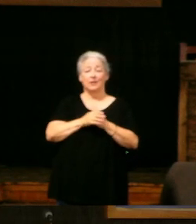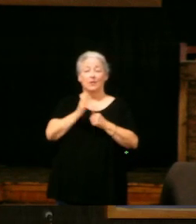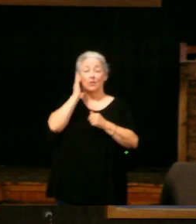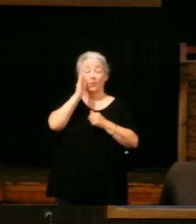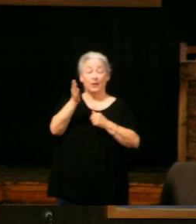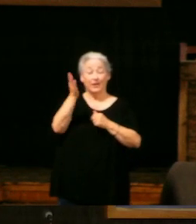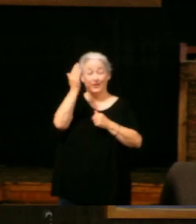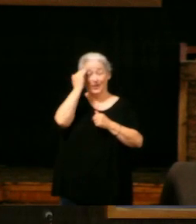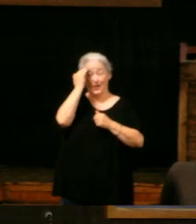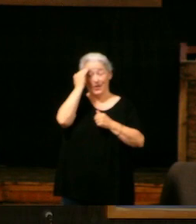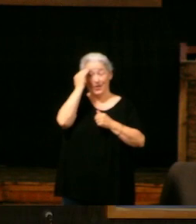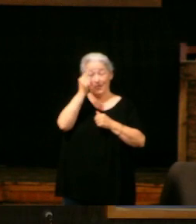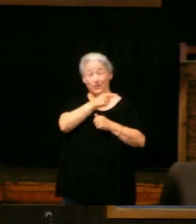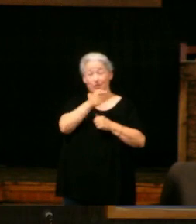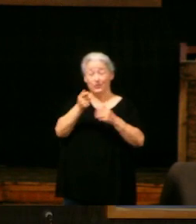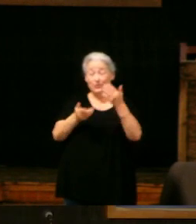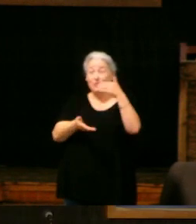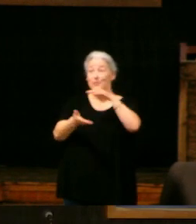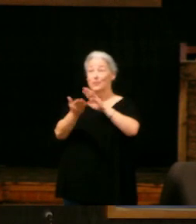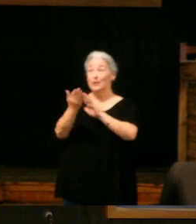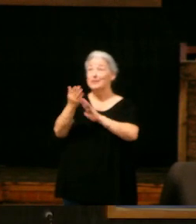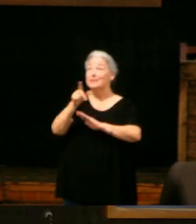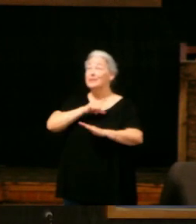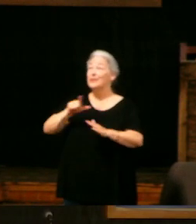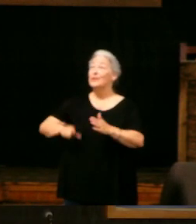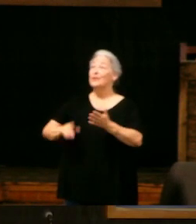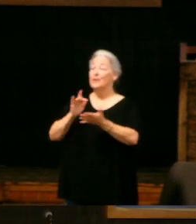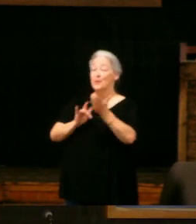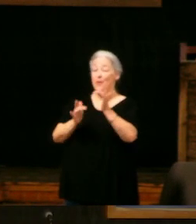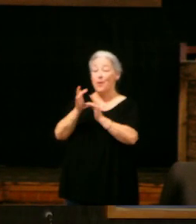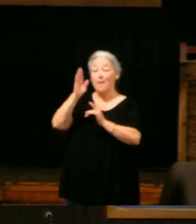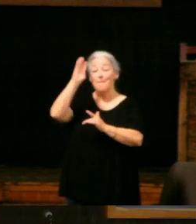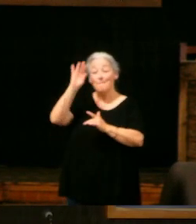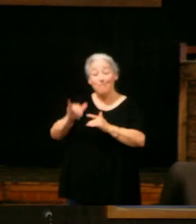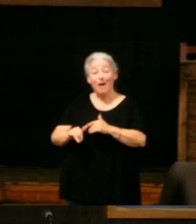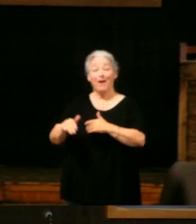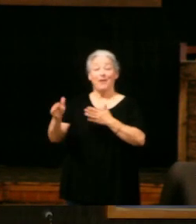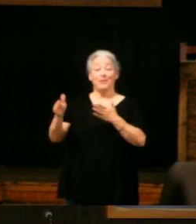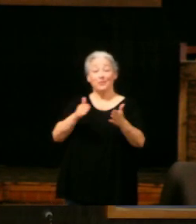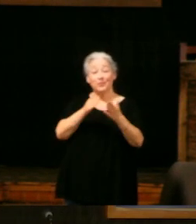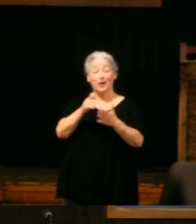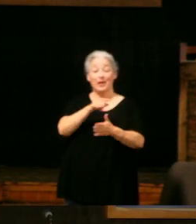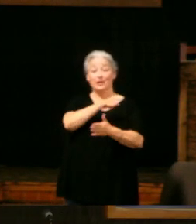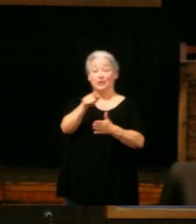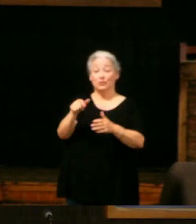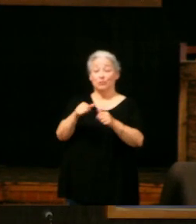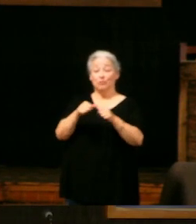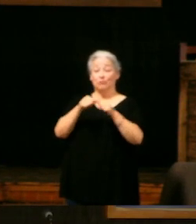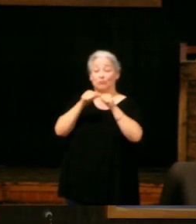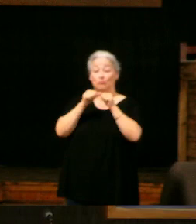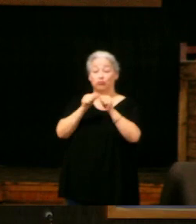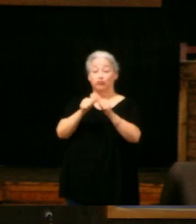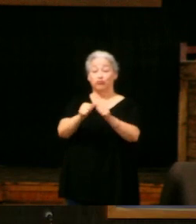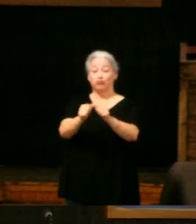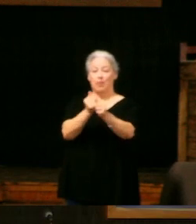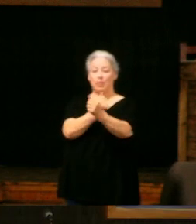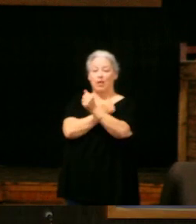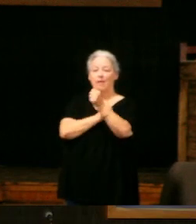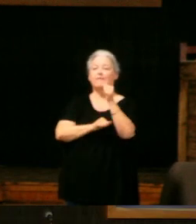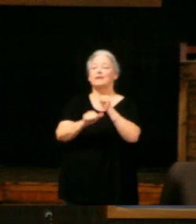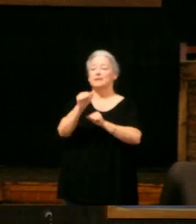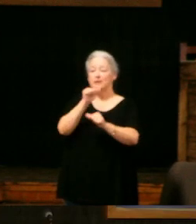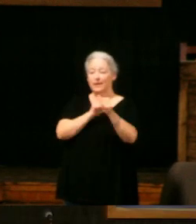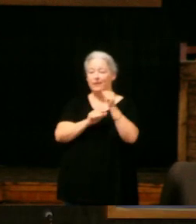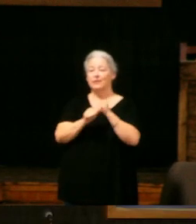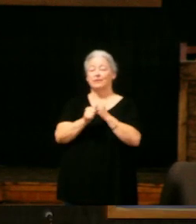you've been in the presence of our Lord Jesus by the way you persist in loving one another, even though